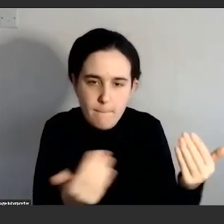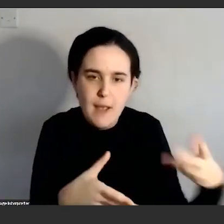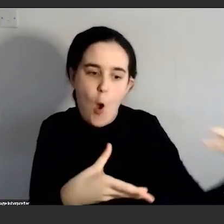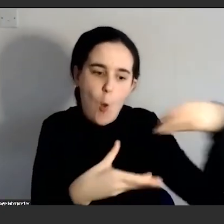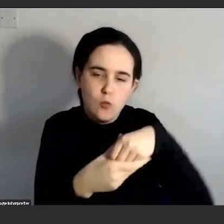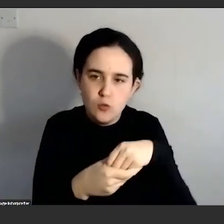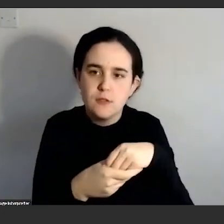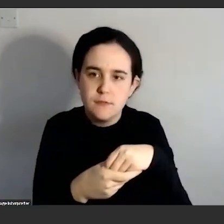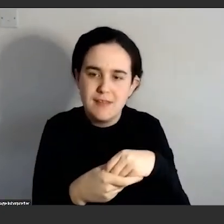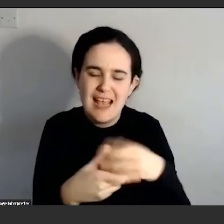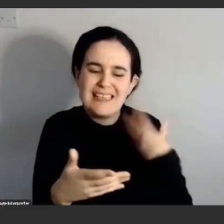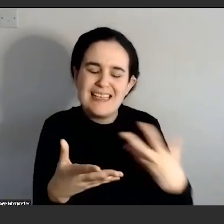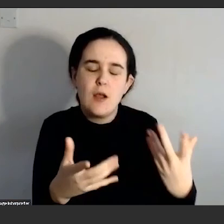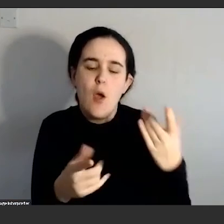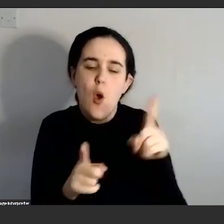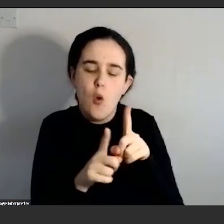left anyone behind.